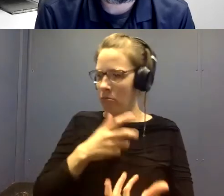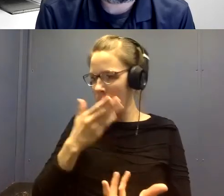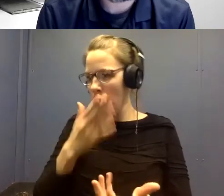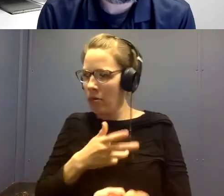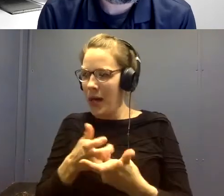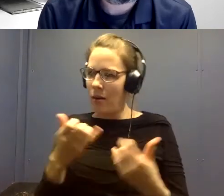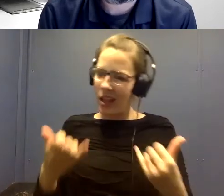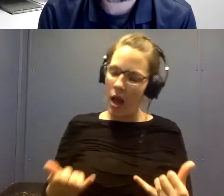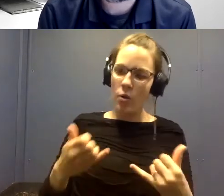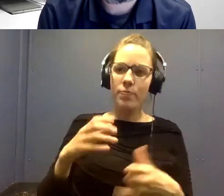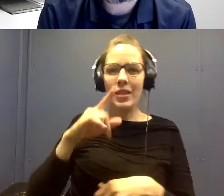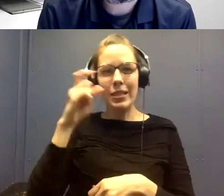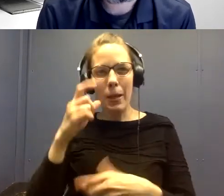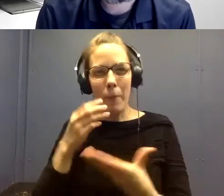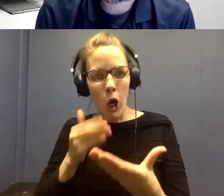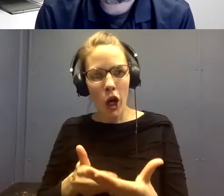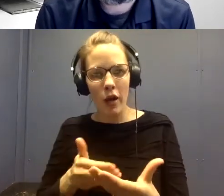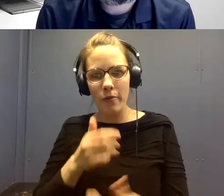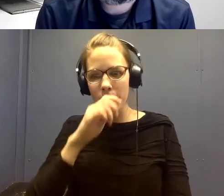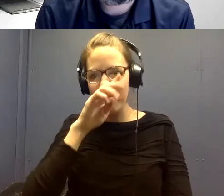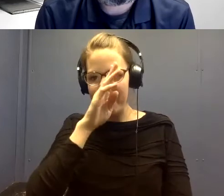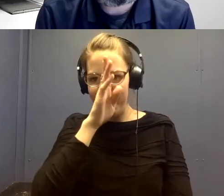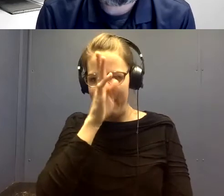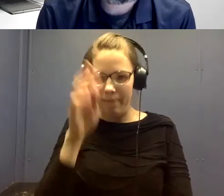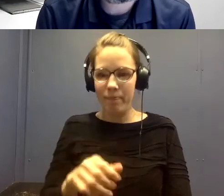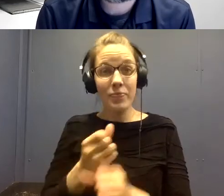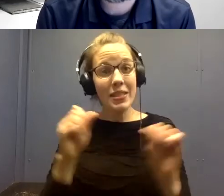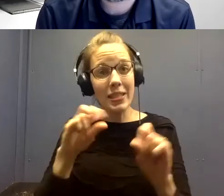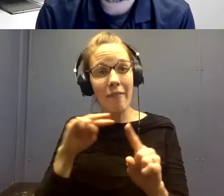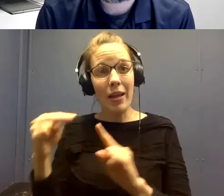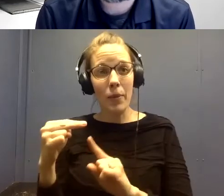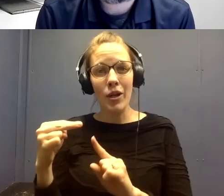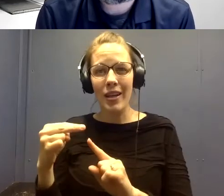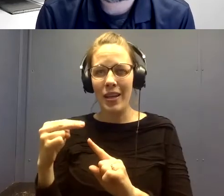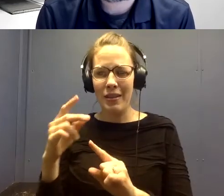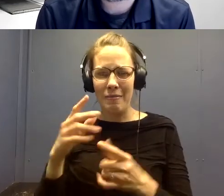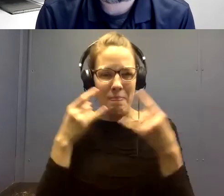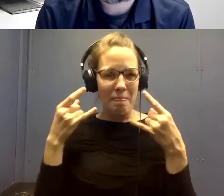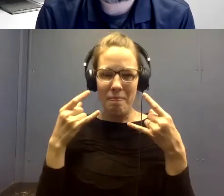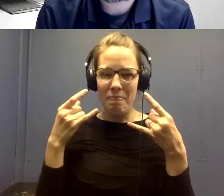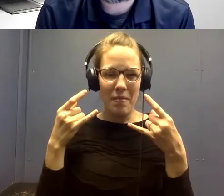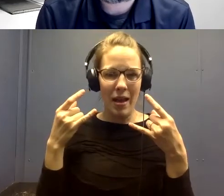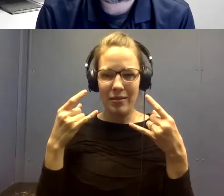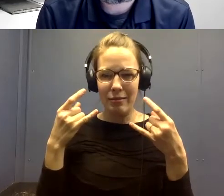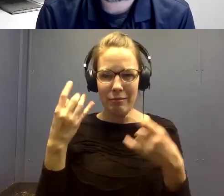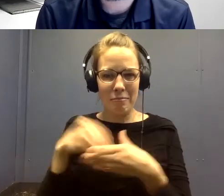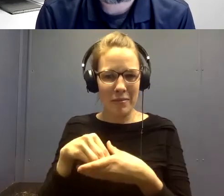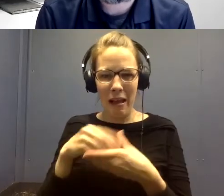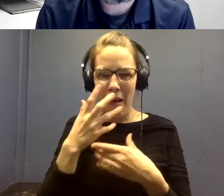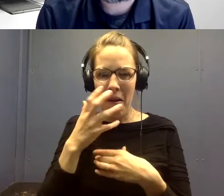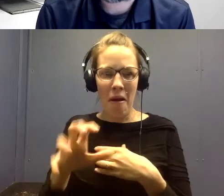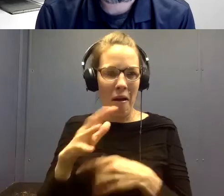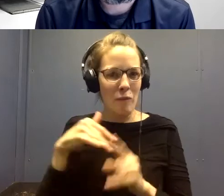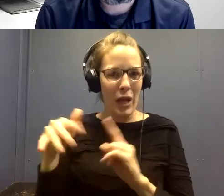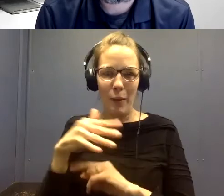it's coming into the summer months. From a safety perspective, wearing a mask in a very hot